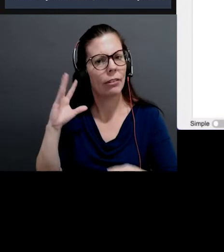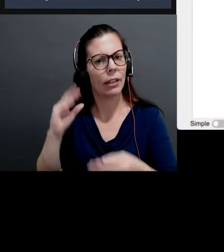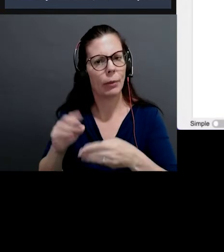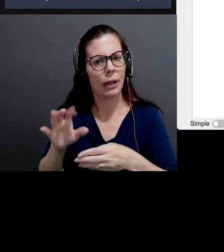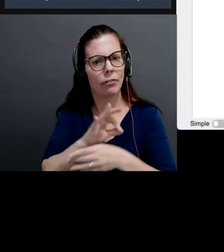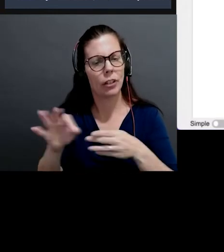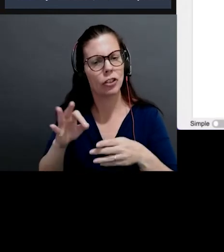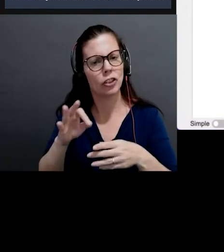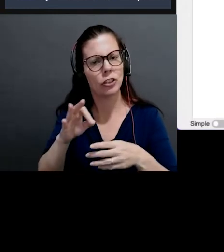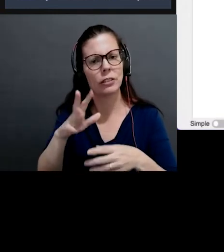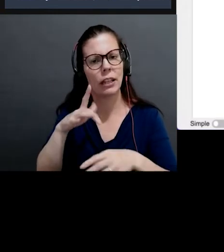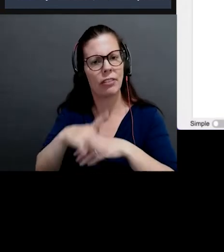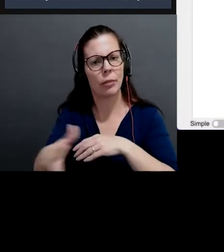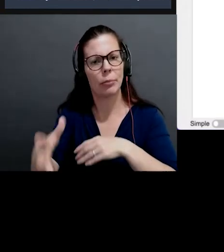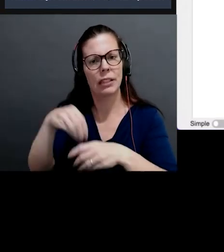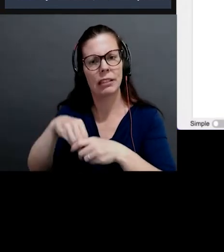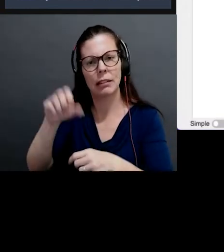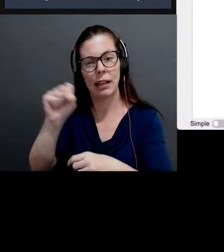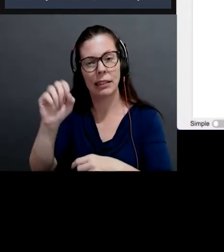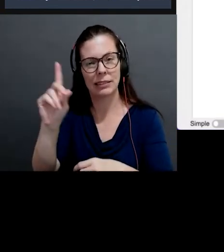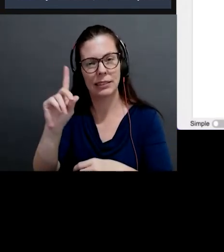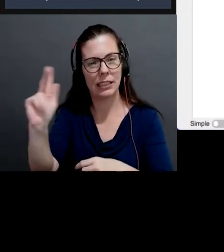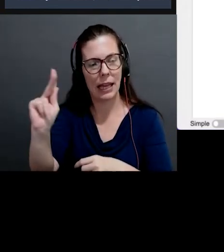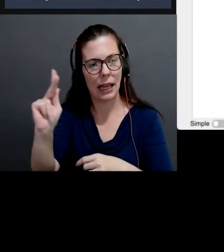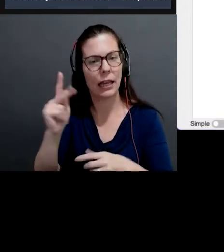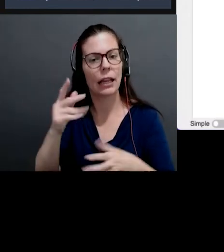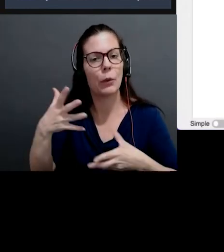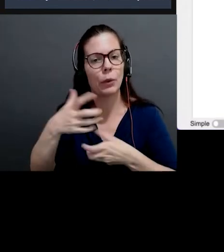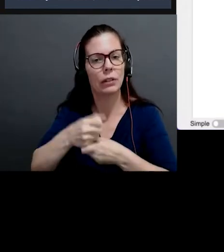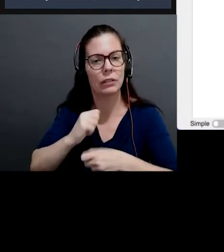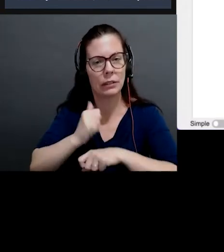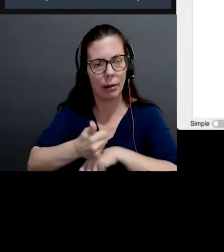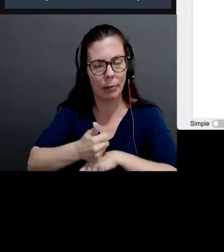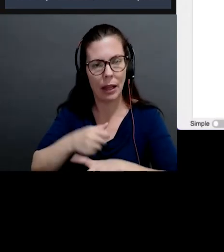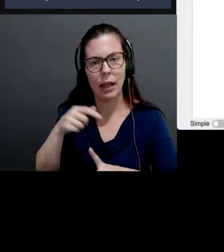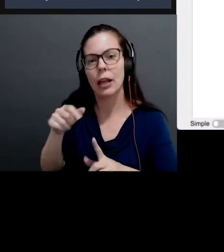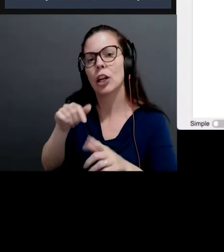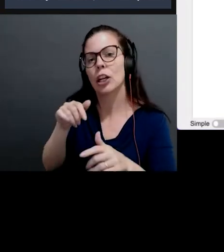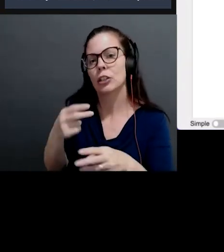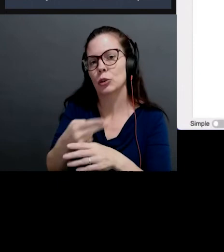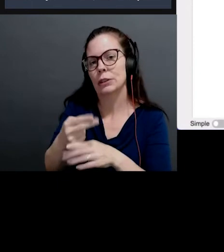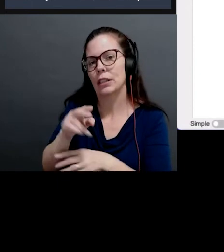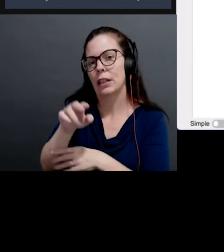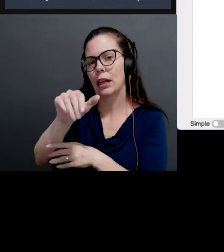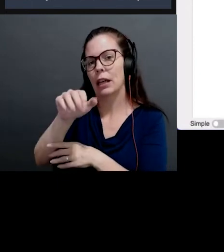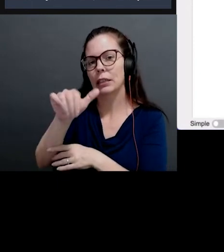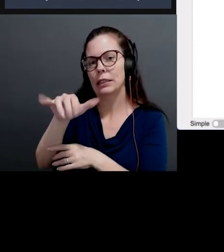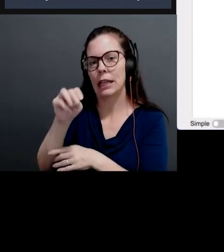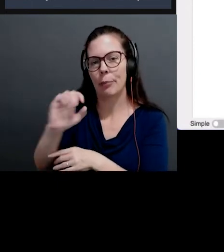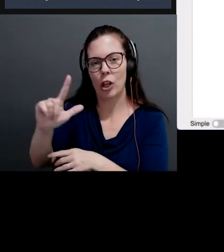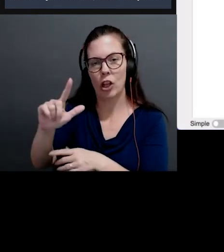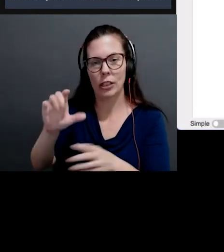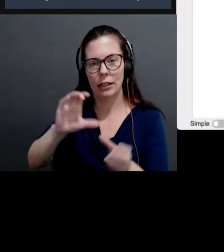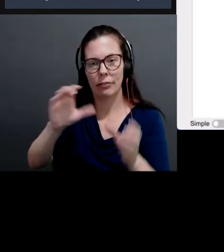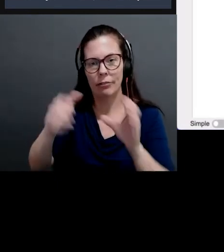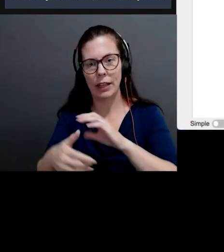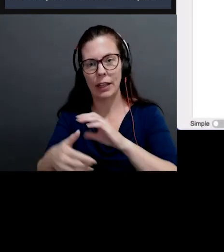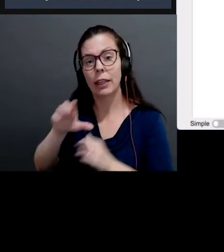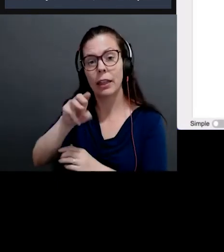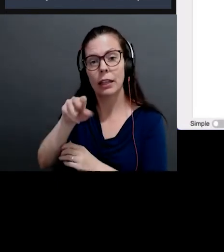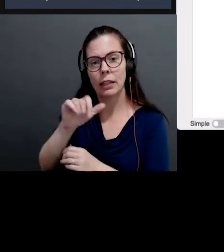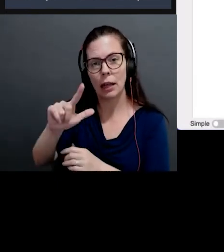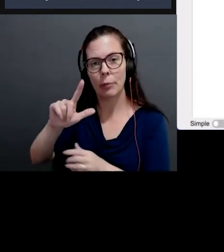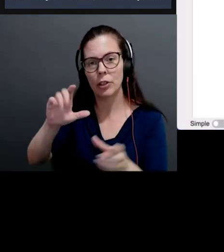SDK, which basically compiles that pipeline and converts that into a YAML configuration. And that YAML configuration will be fed in the background